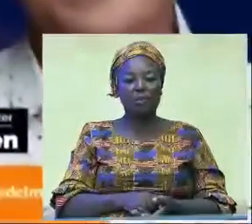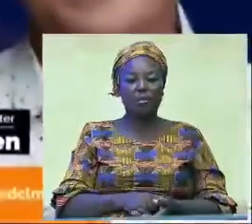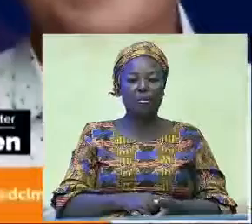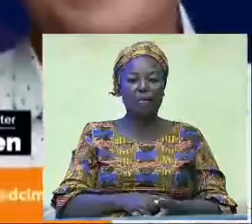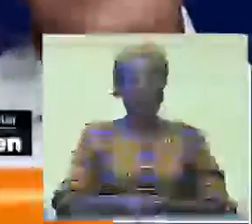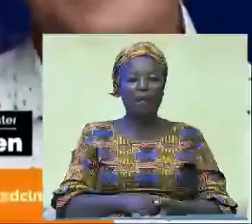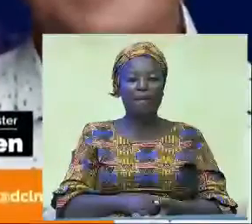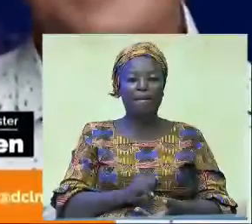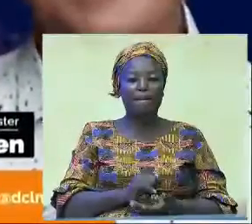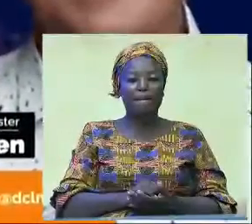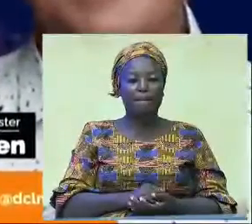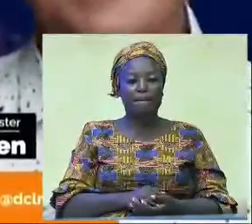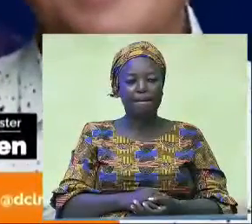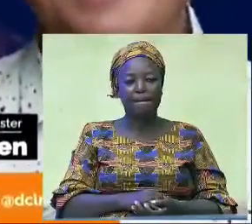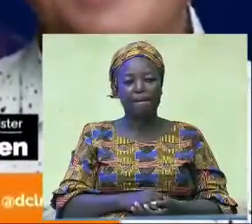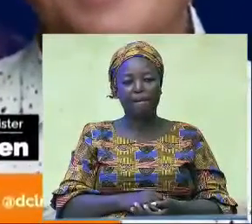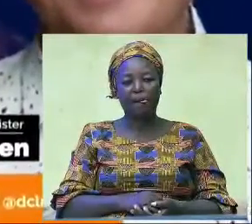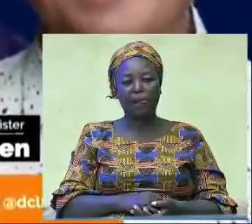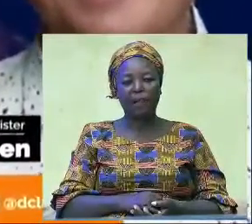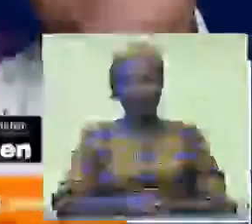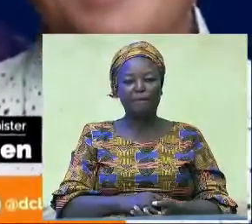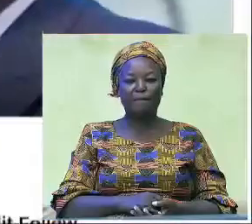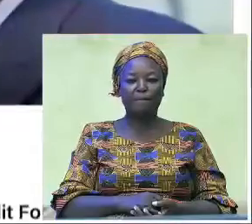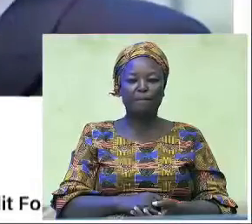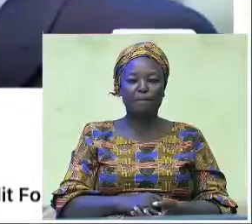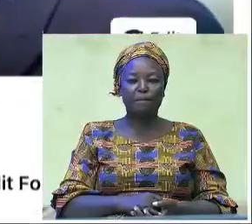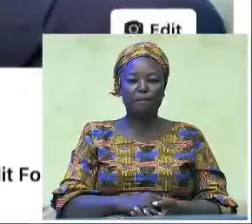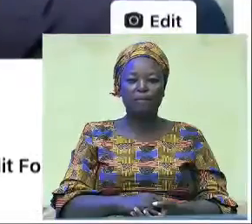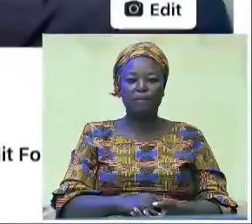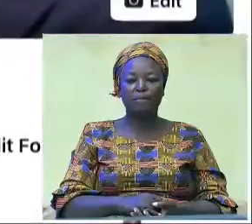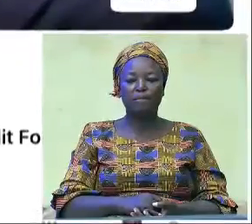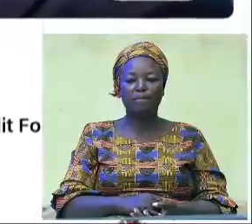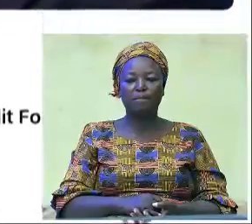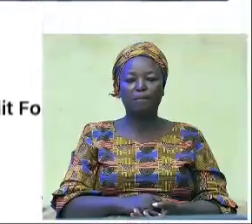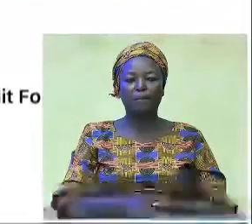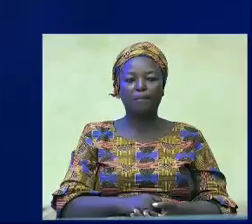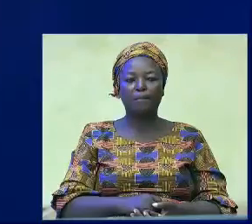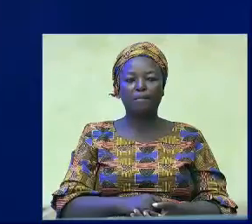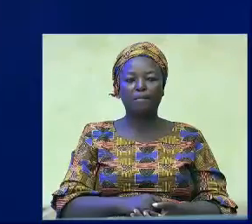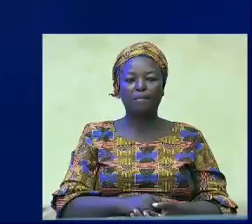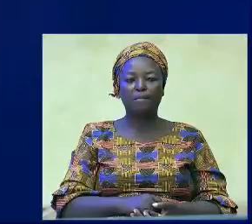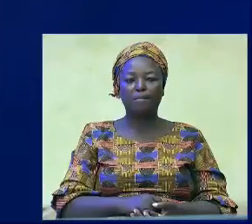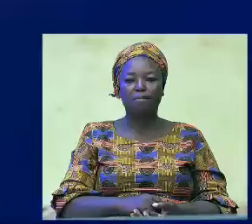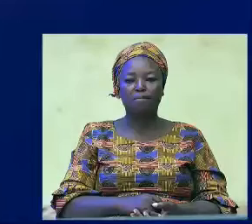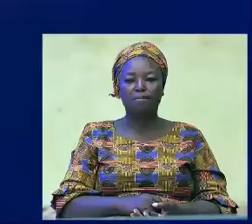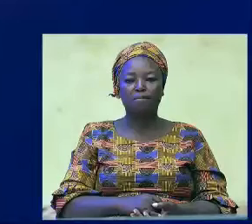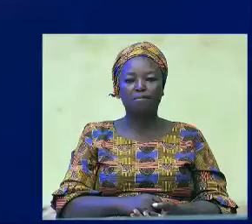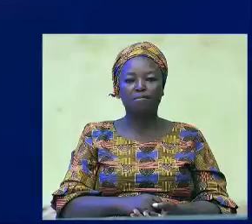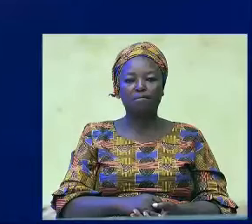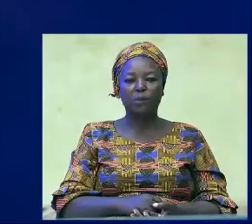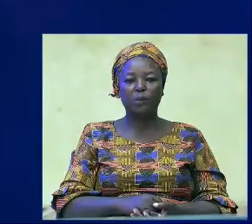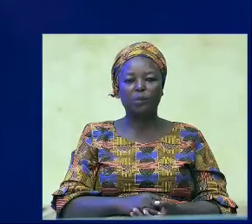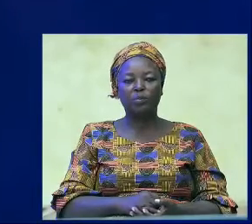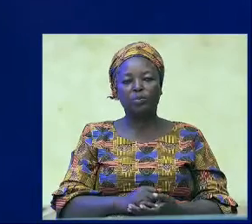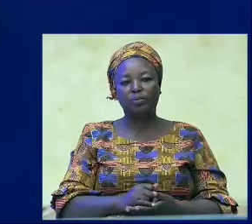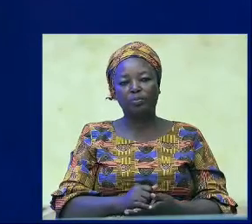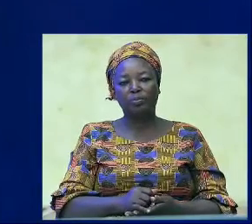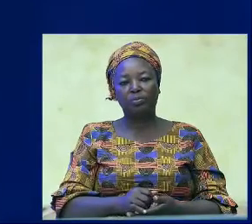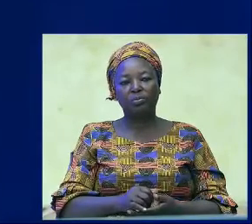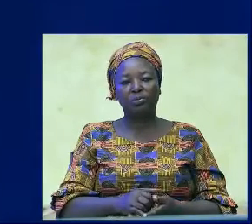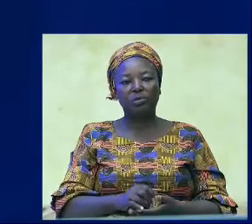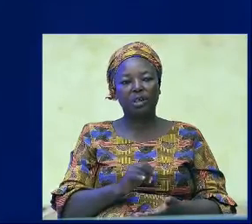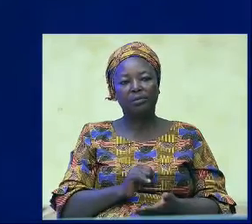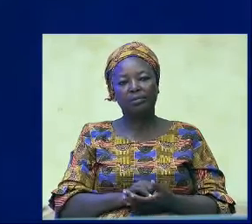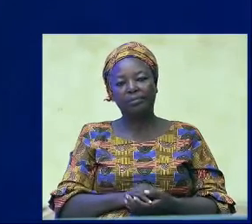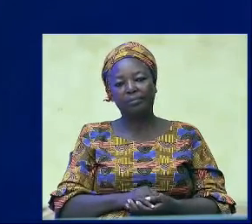That clip you just watched is right now on Pastor W.F. Kumuyi's Facebook page. Here are quick steps to like and share this video